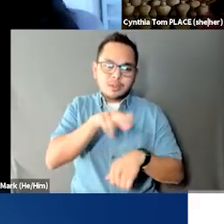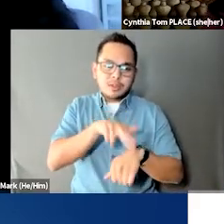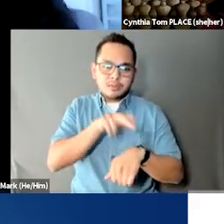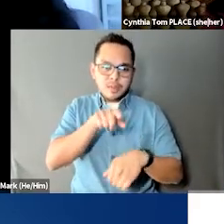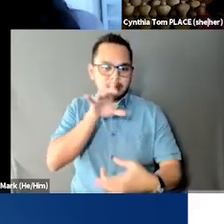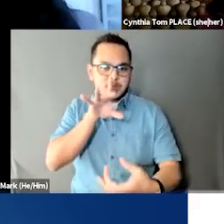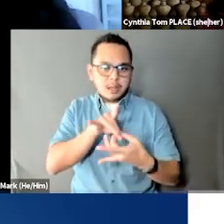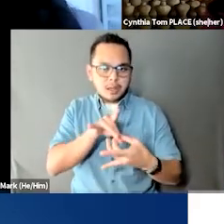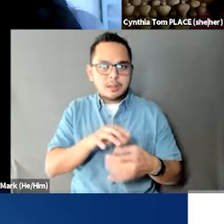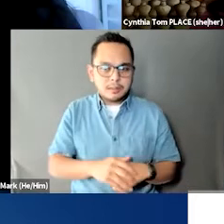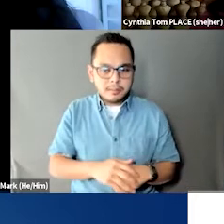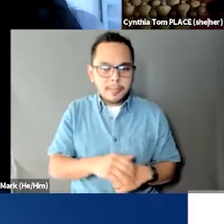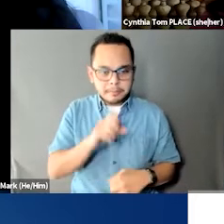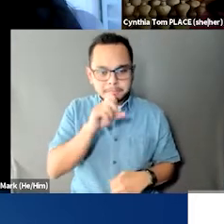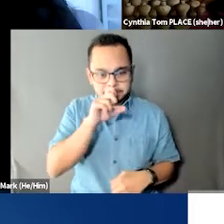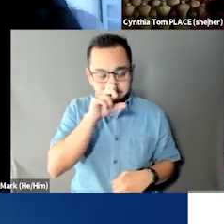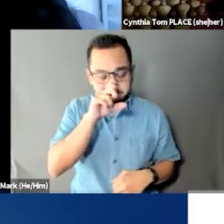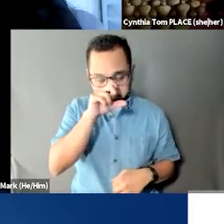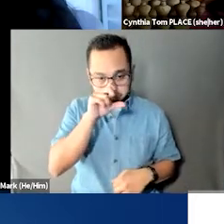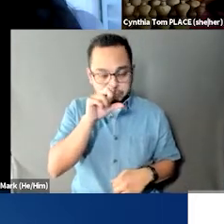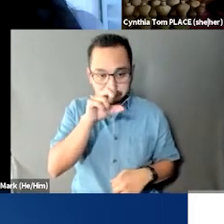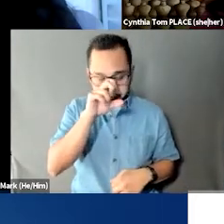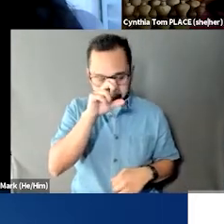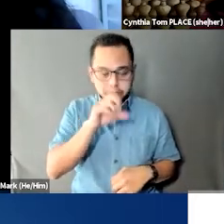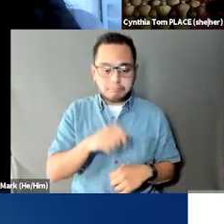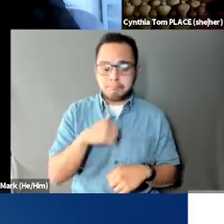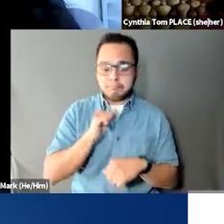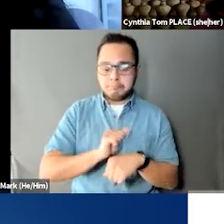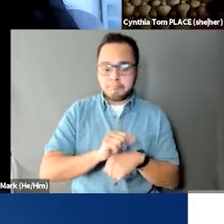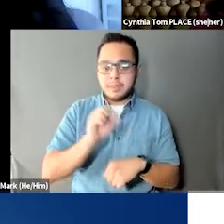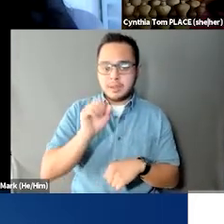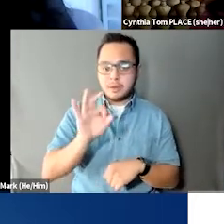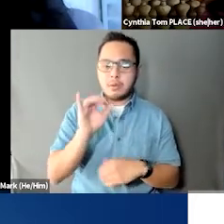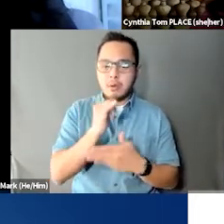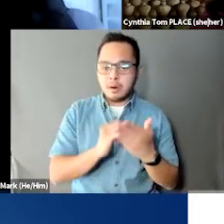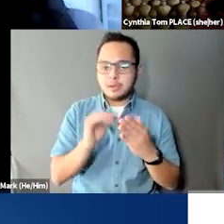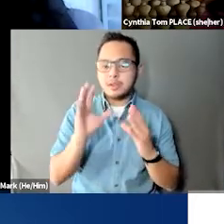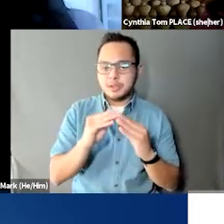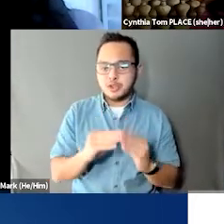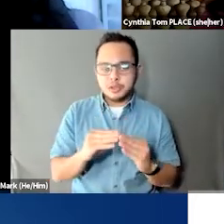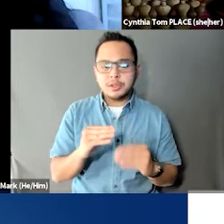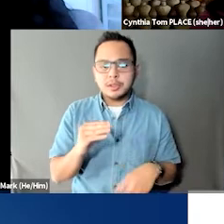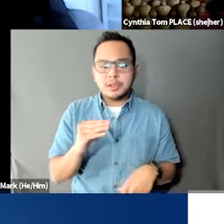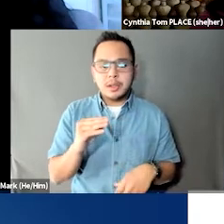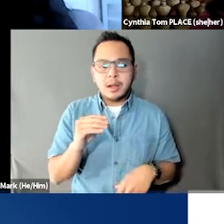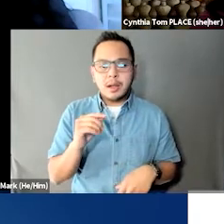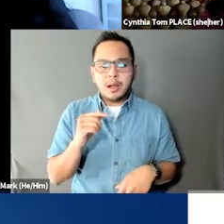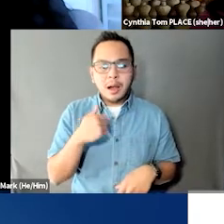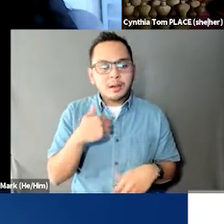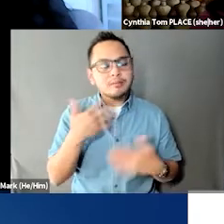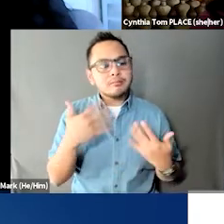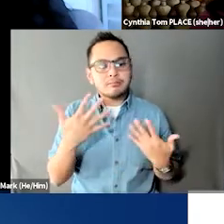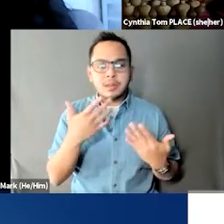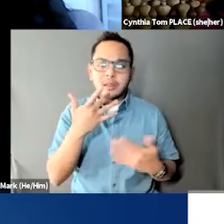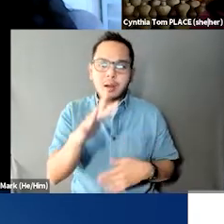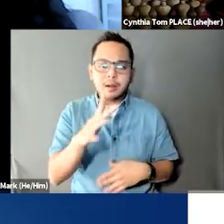connected. And while working at the San Francisco Arts Commission, I had the great privilege of being introduced to and getting to know some